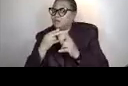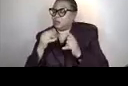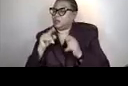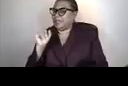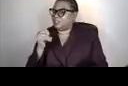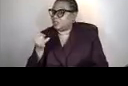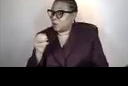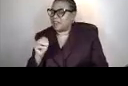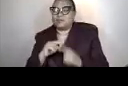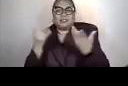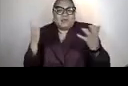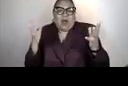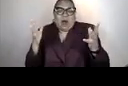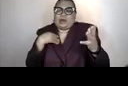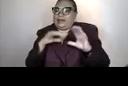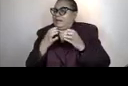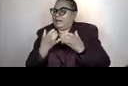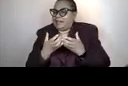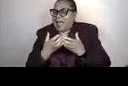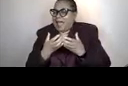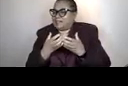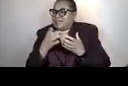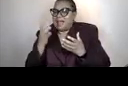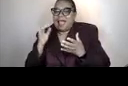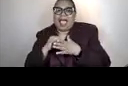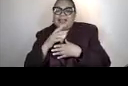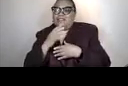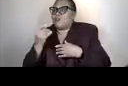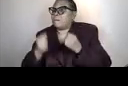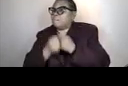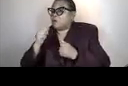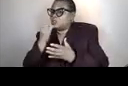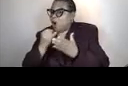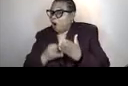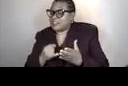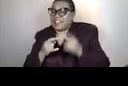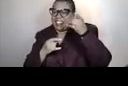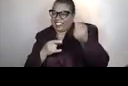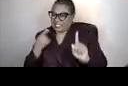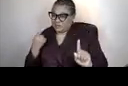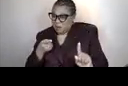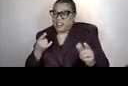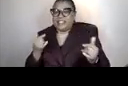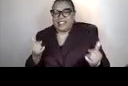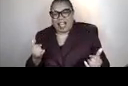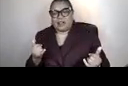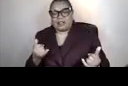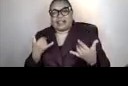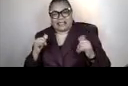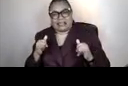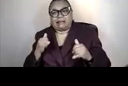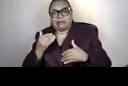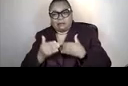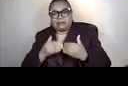Instagram because we already did a class in Instagram, and for most artists at this point now, it's still going